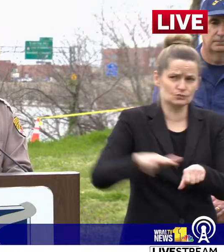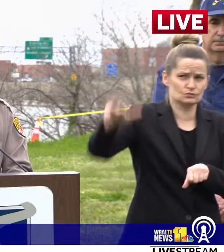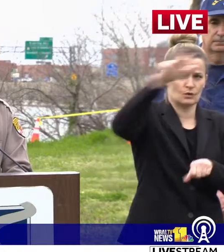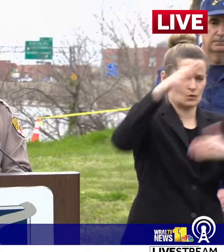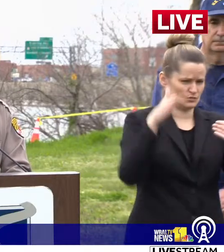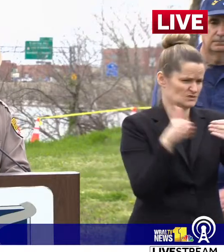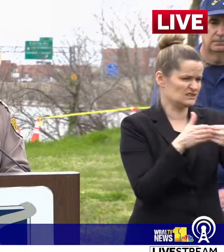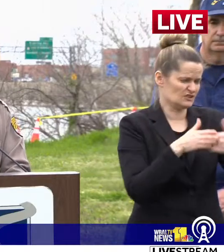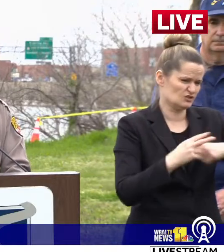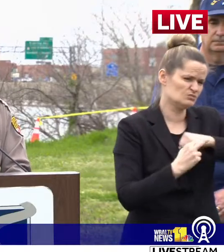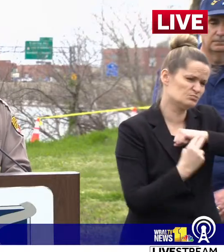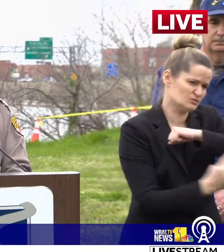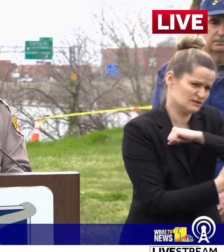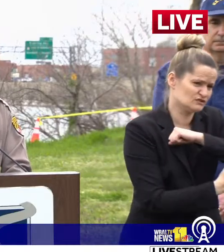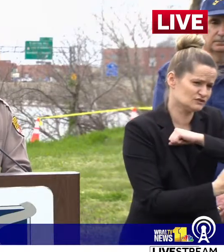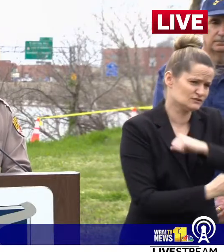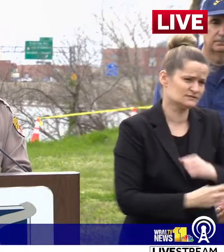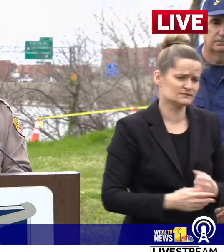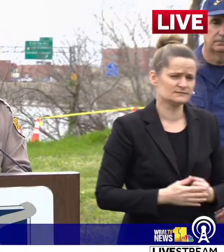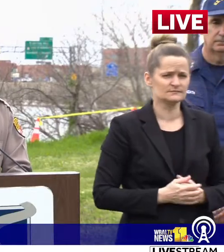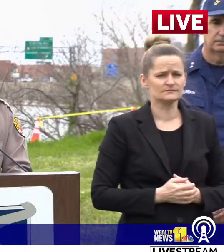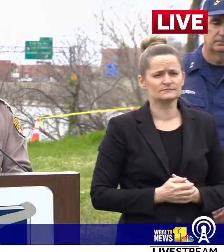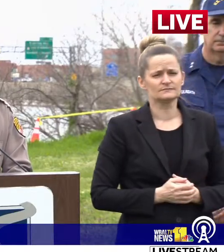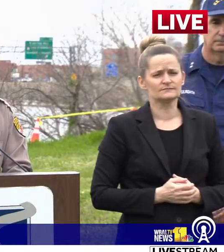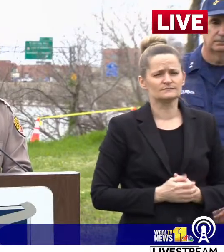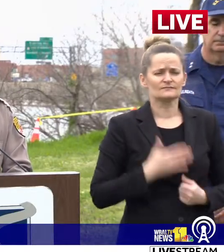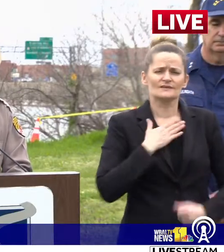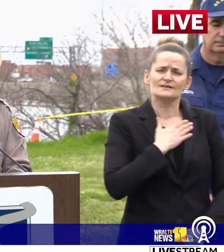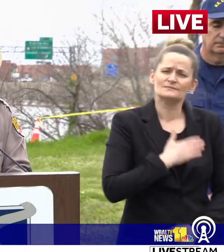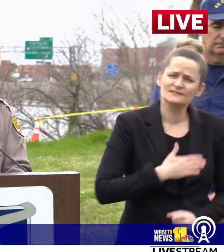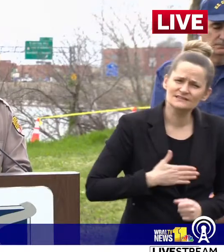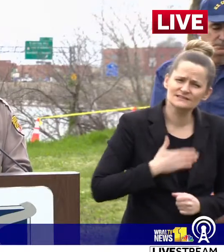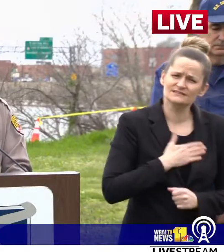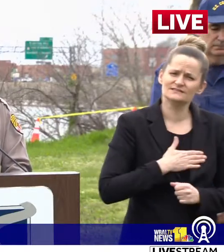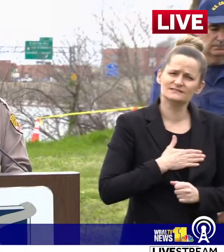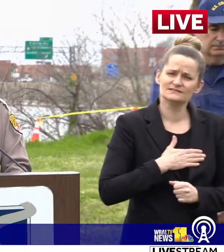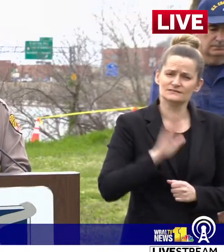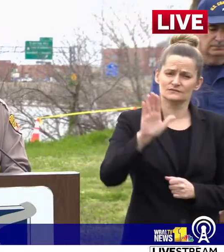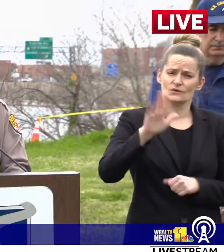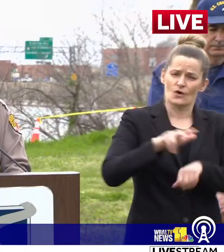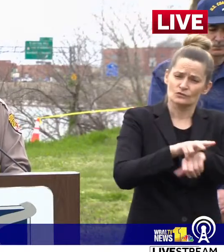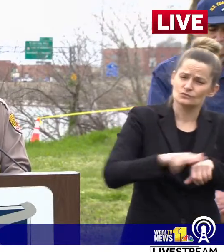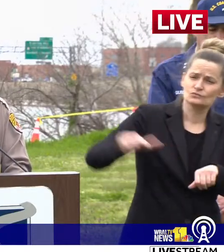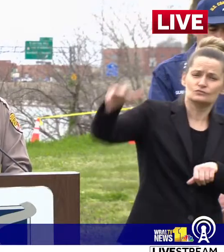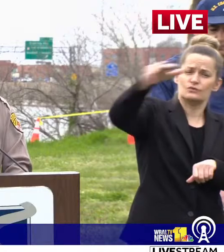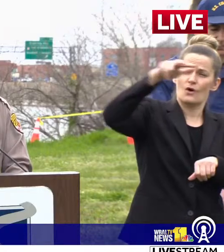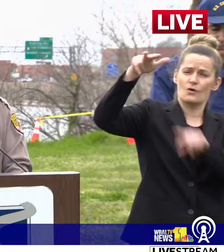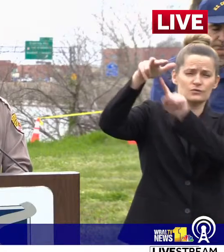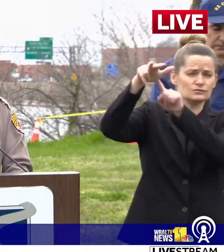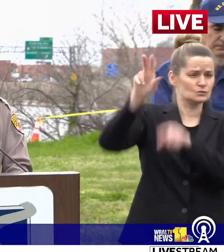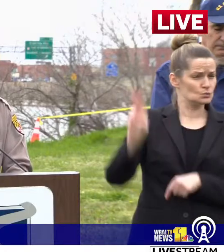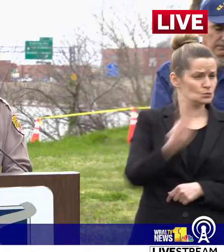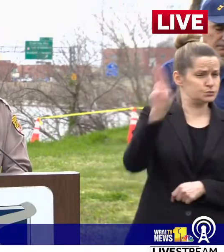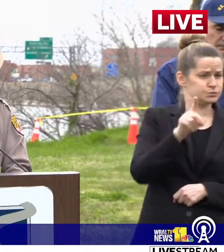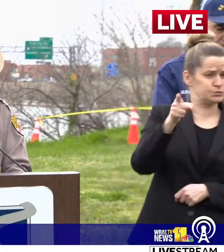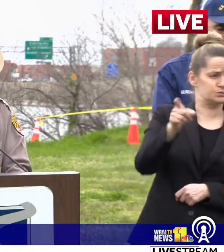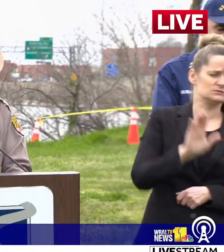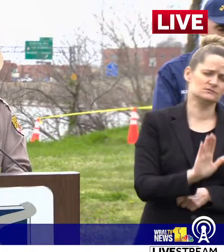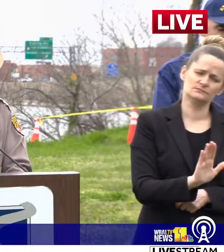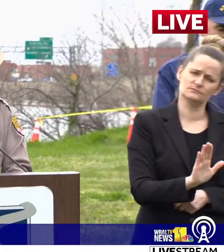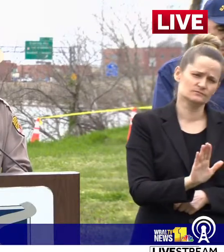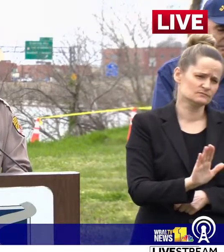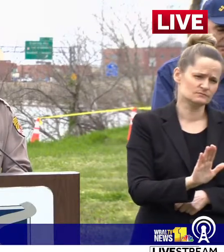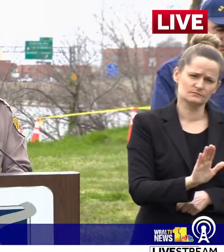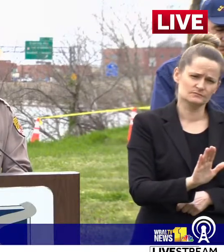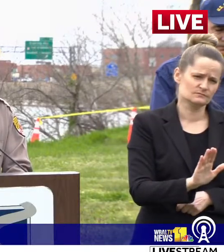Francis Scott Key bridge collapse site. Please refrain from operating drones in the facility and the vicinity. Allow